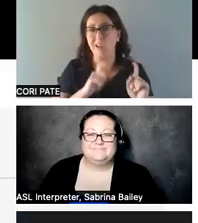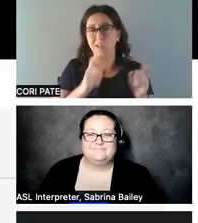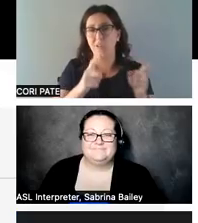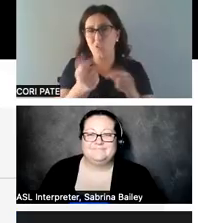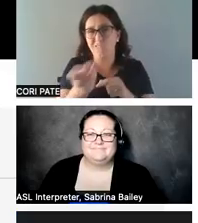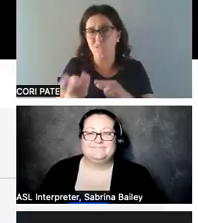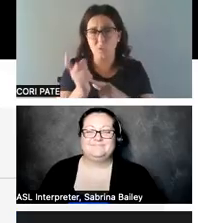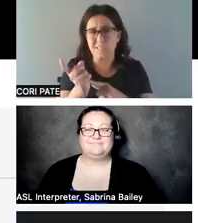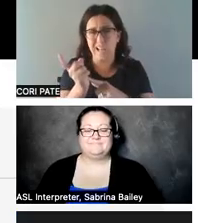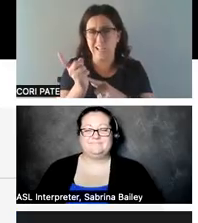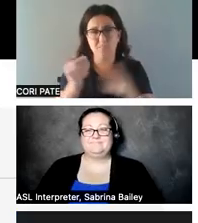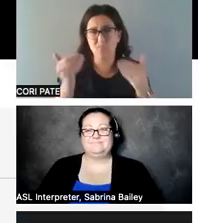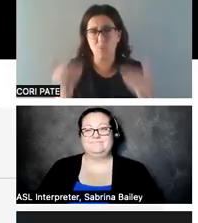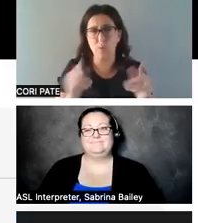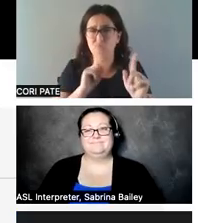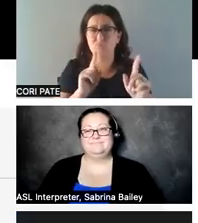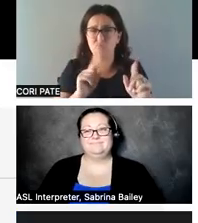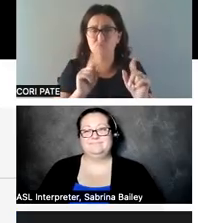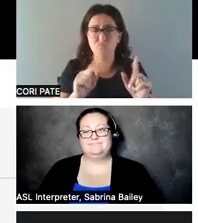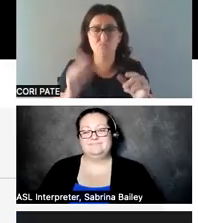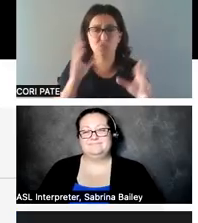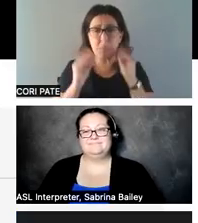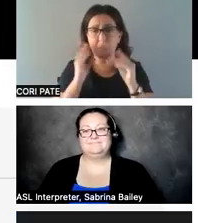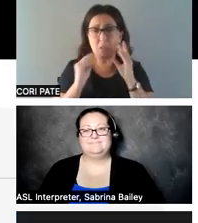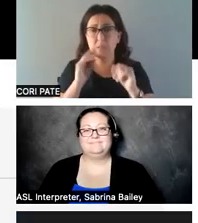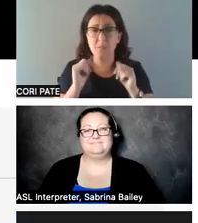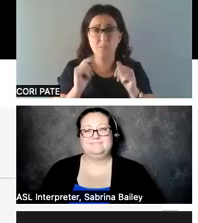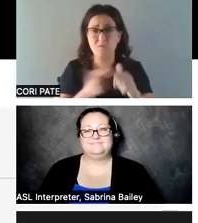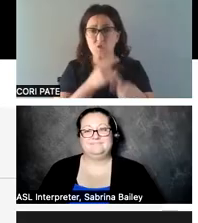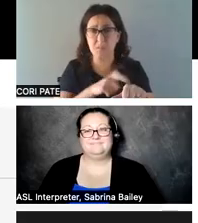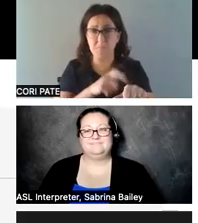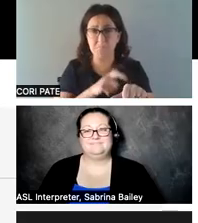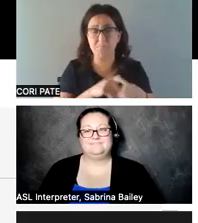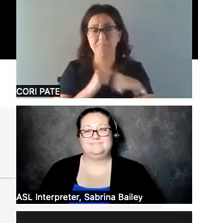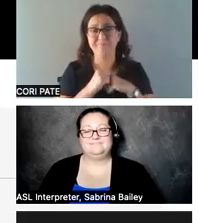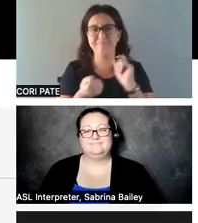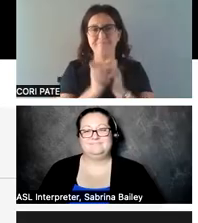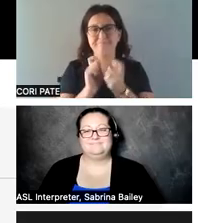more seconds and let people just experience Slido for the first question.